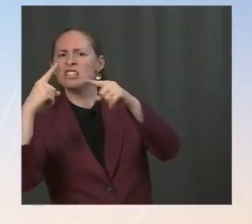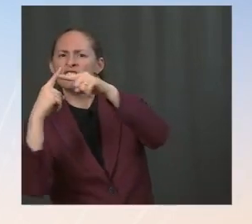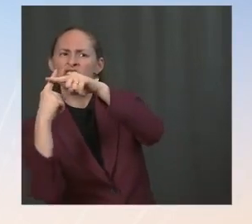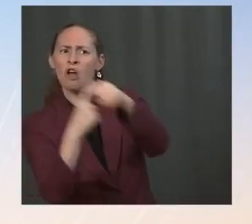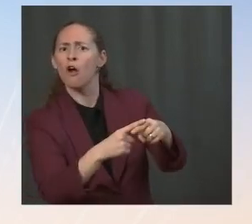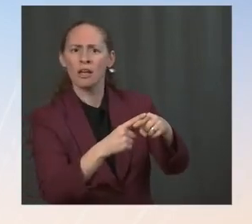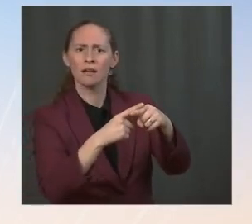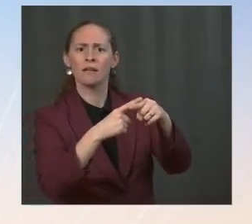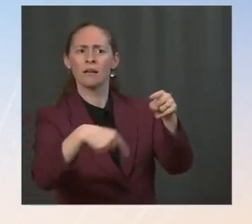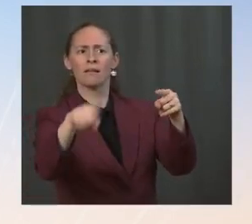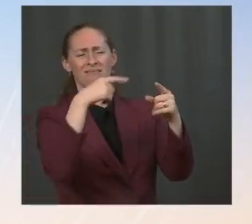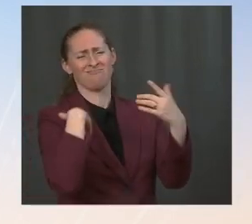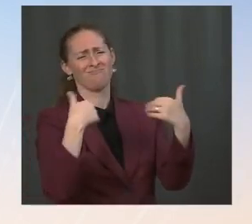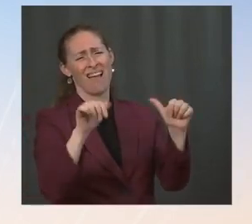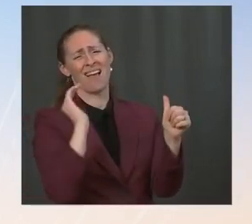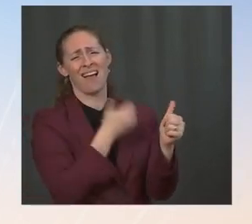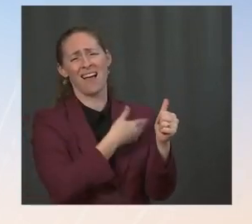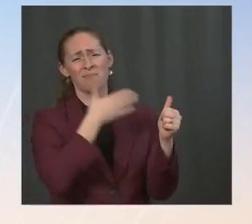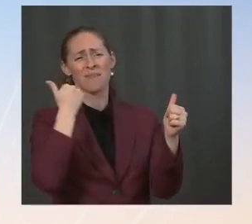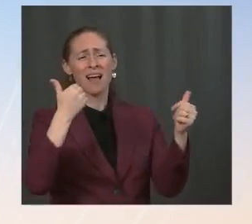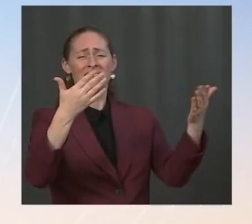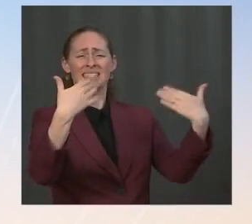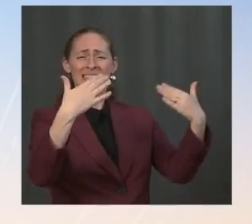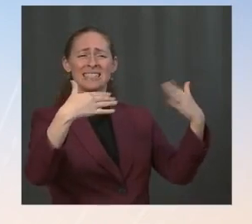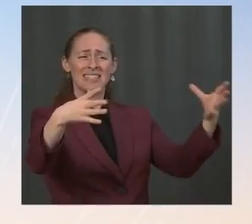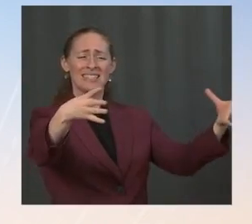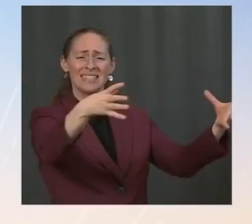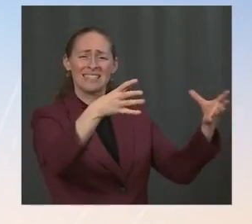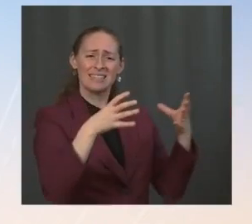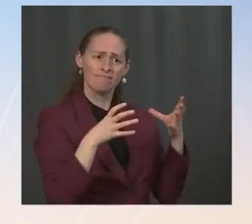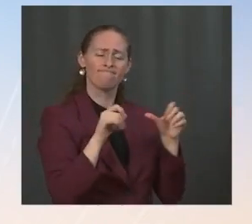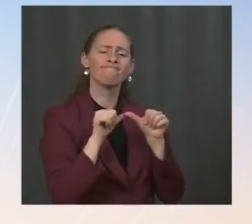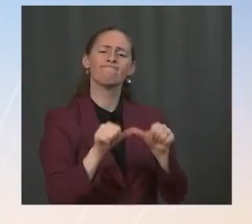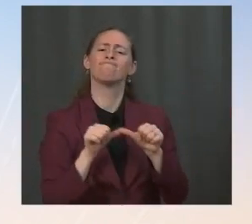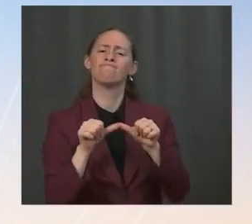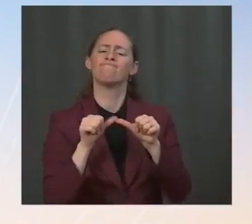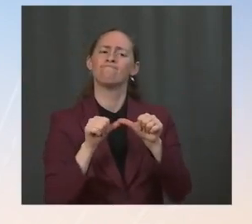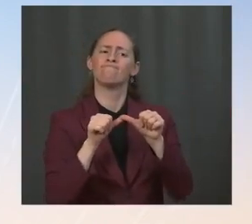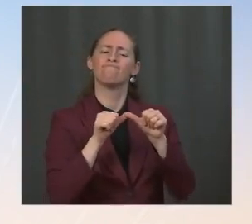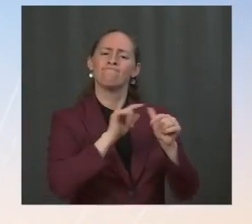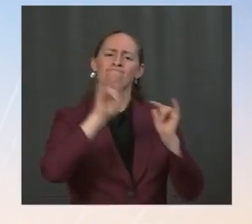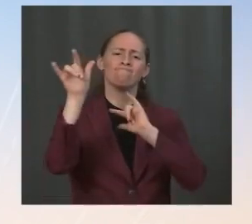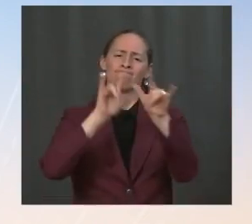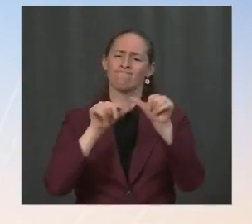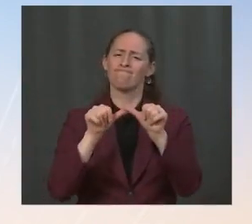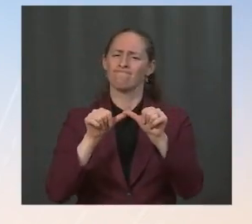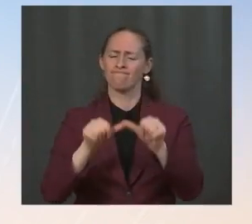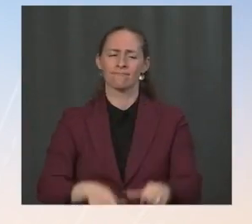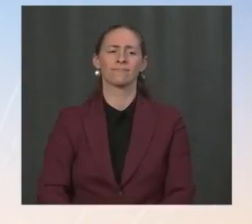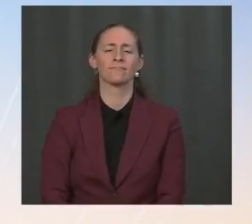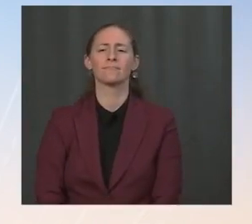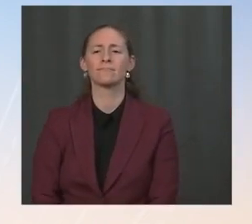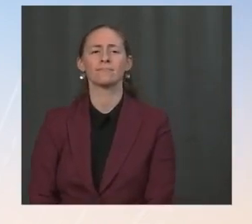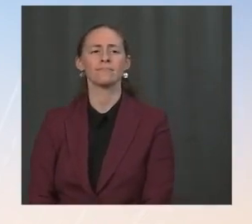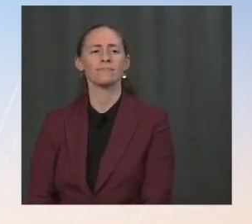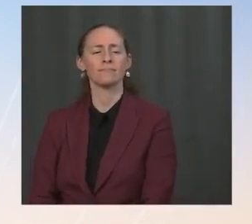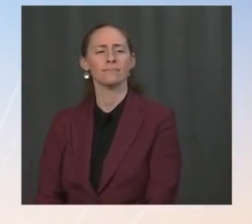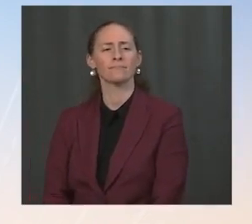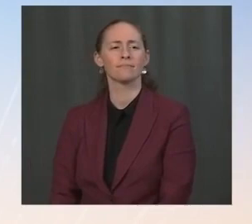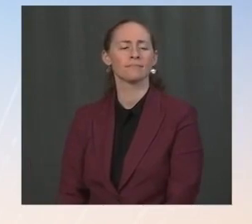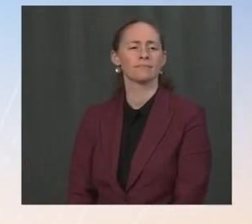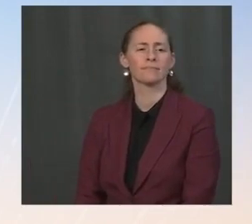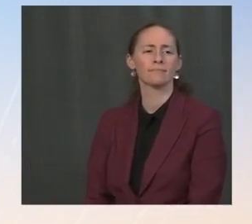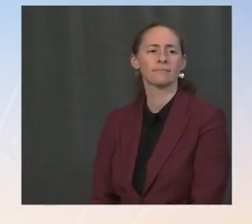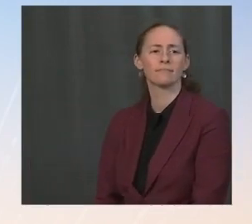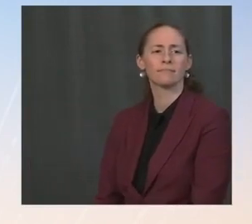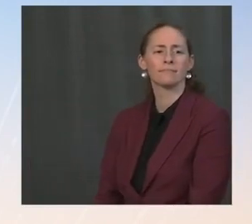continue to work with our partners and allies to continue to get them out. Yeah. Go ahead. Can I follow up on that? It seems like right now Americans and